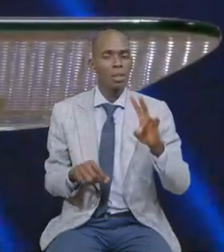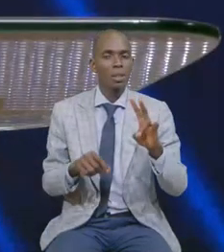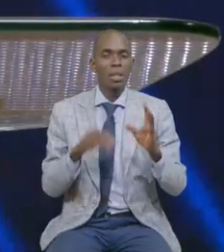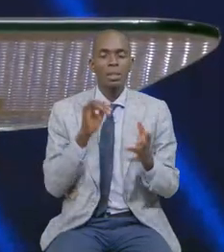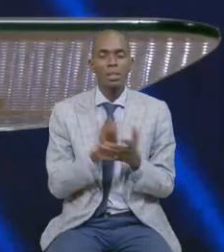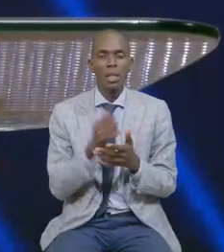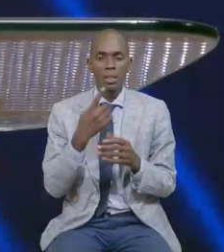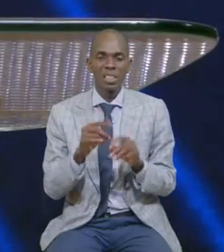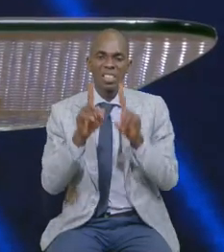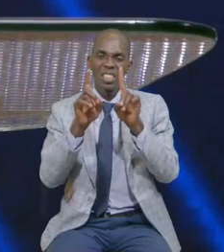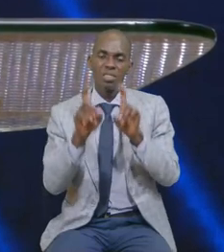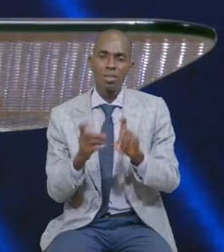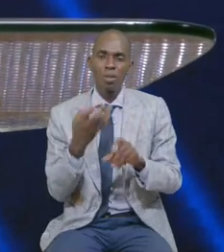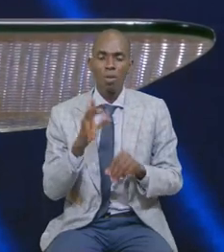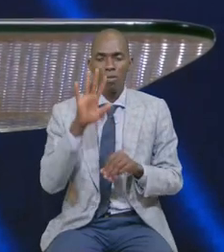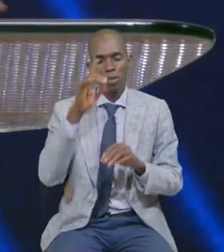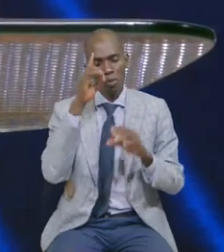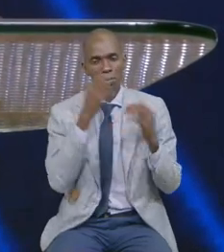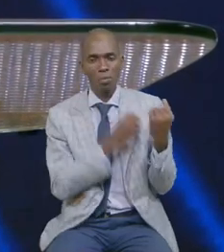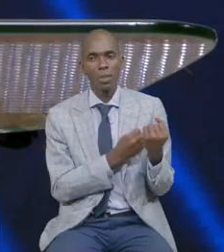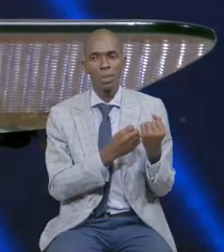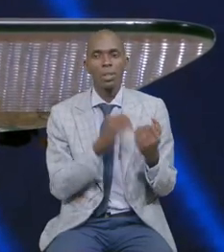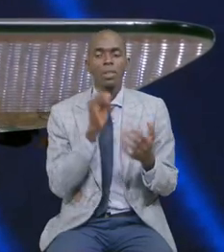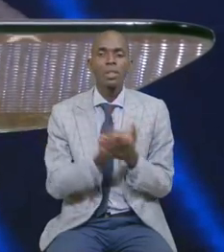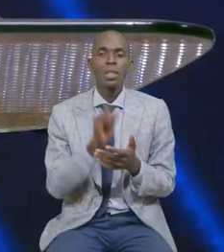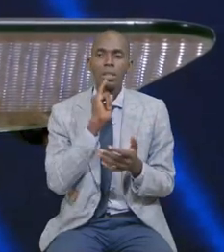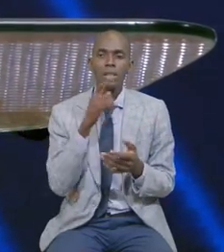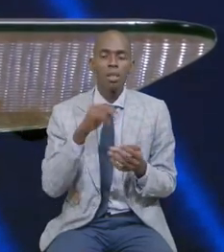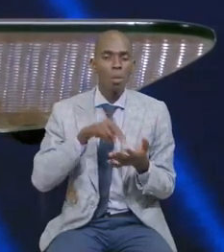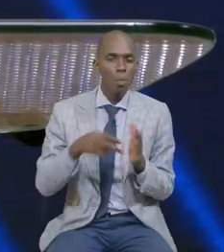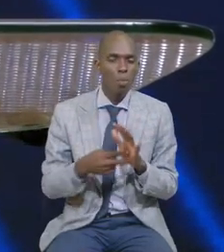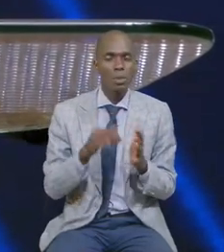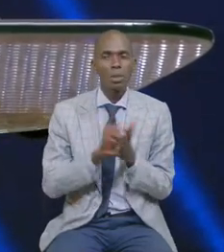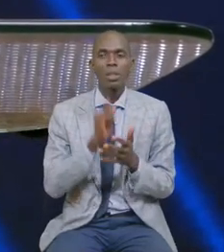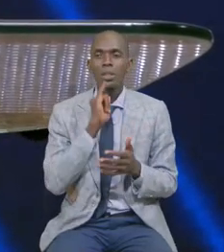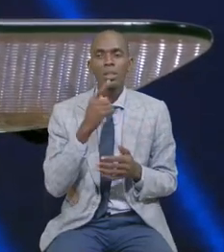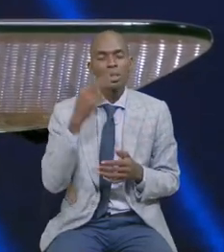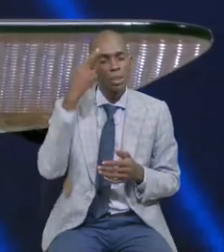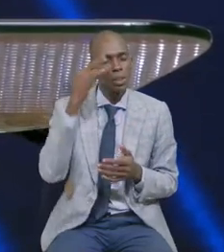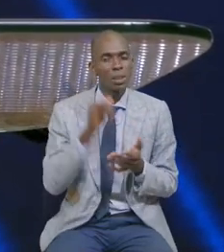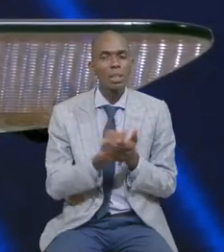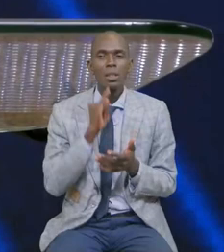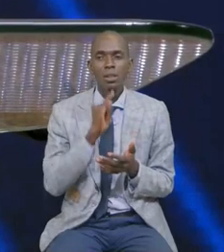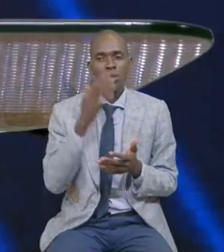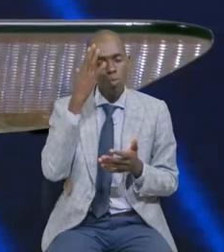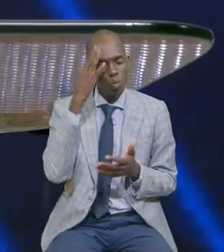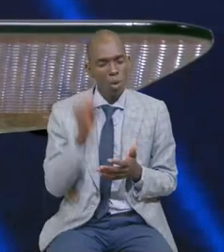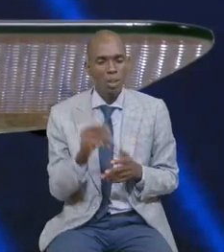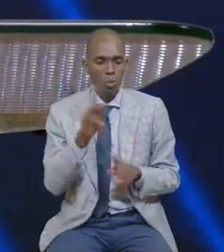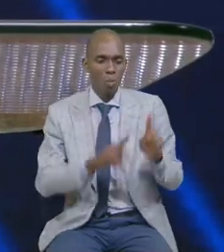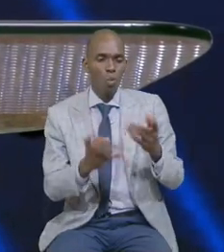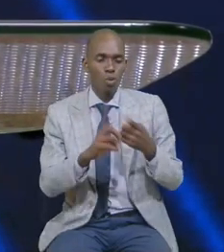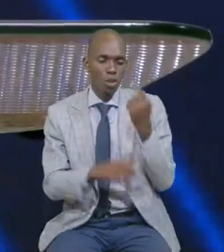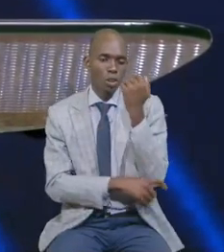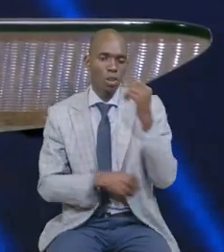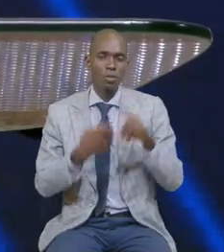the trial of your fear that the purpose that they receive that's what they want to get away from you your face